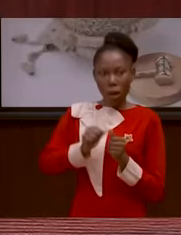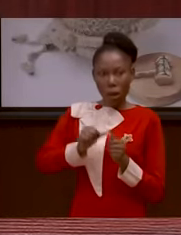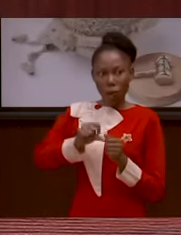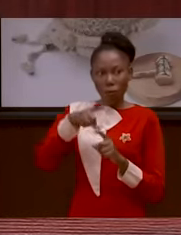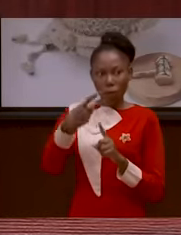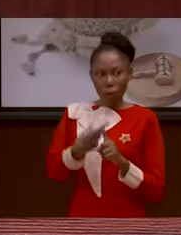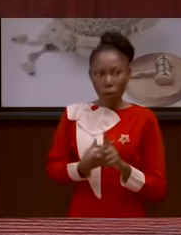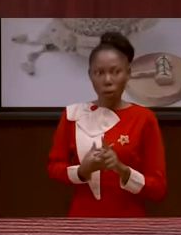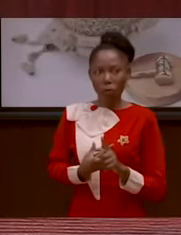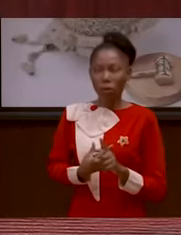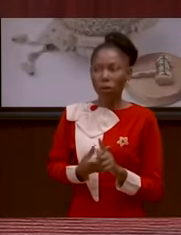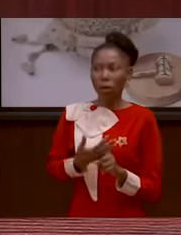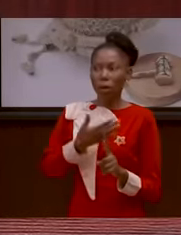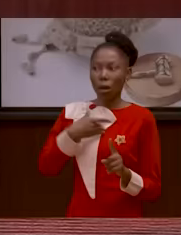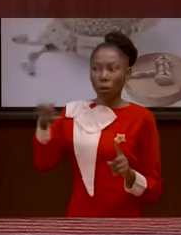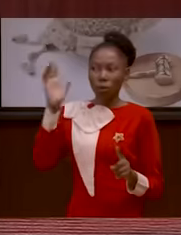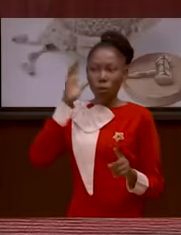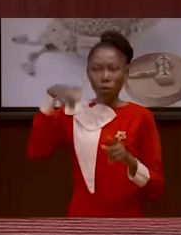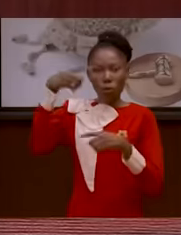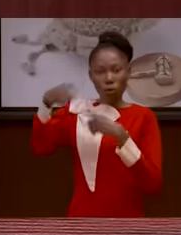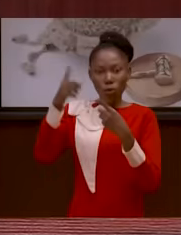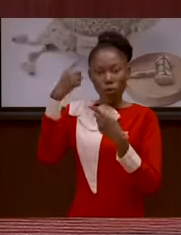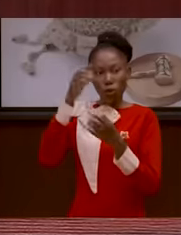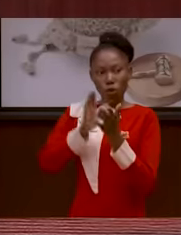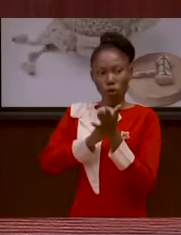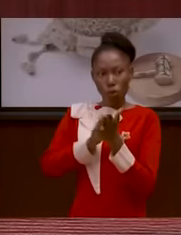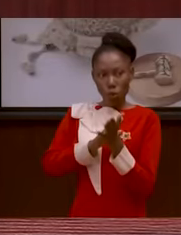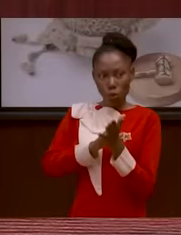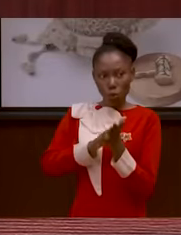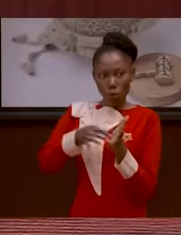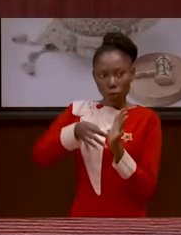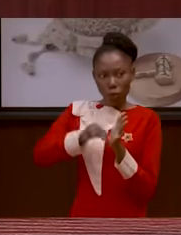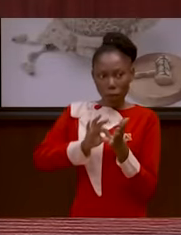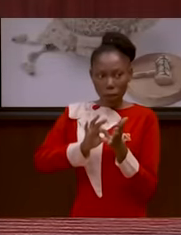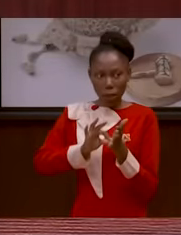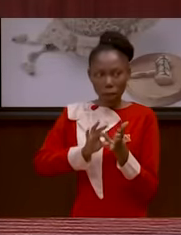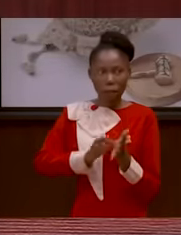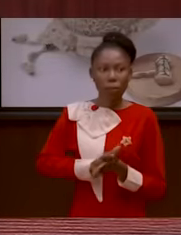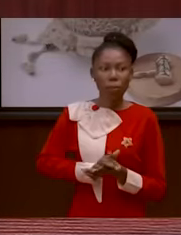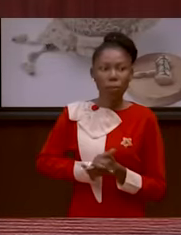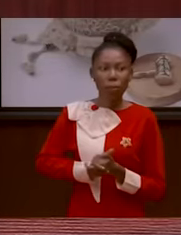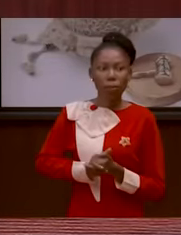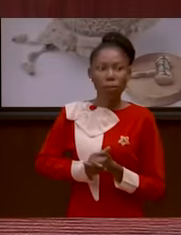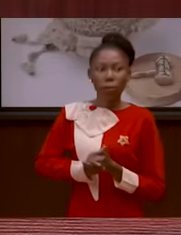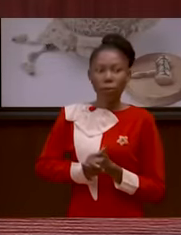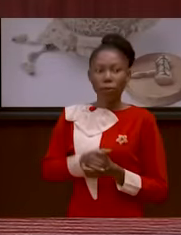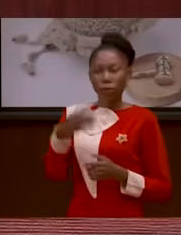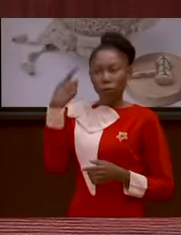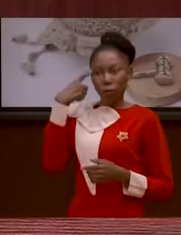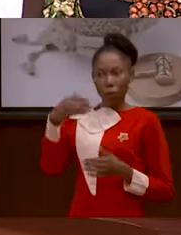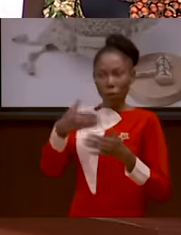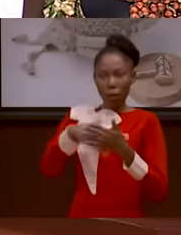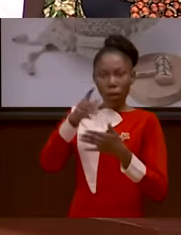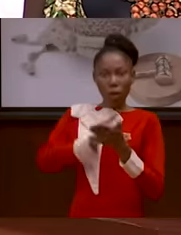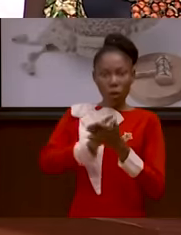30, then go and sort out the school bill. Then, I think, I learned the children are going on holiday from next